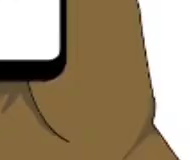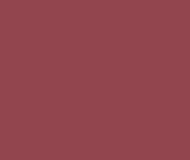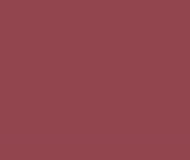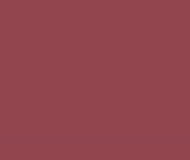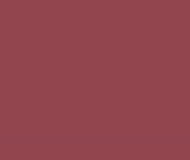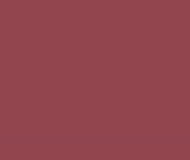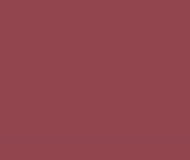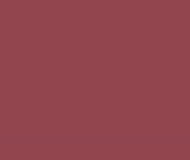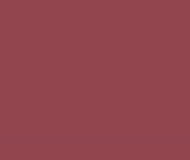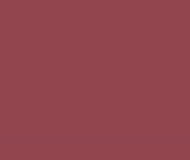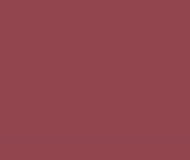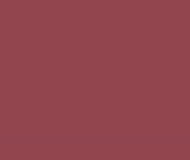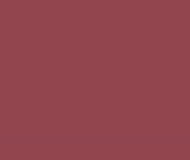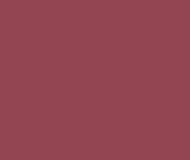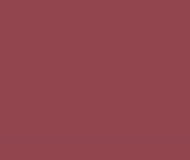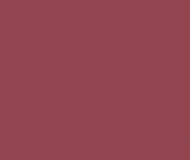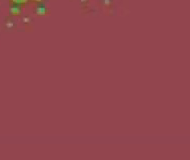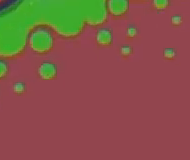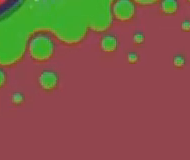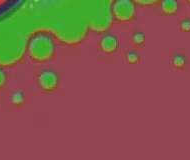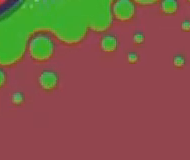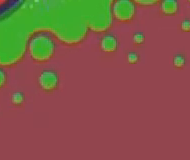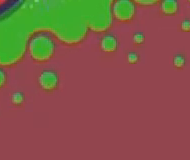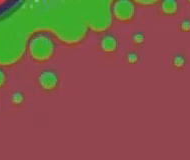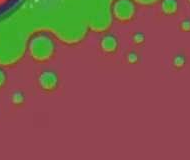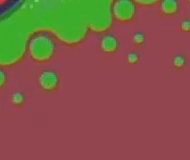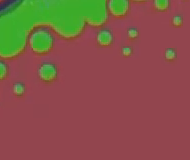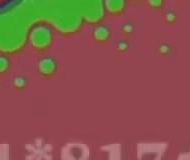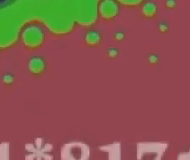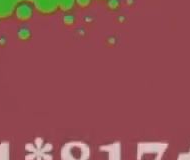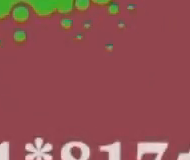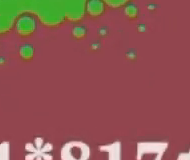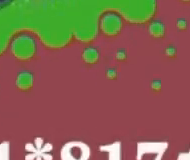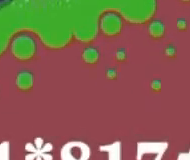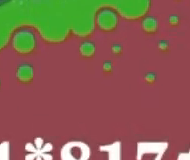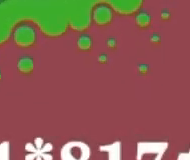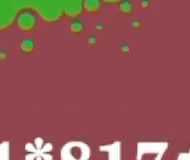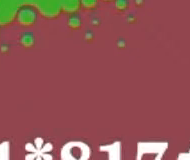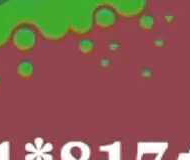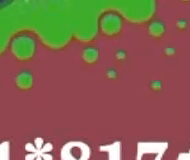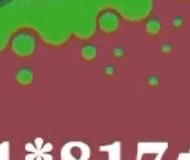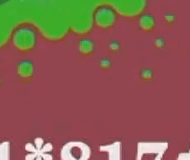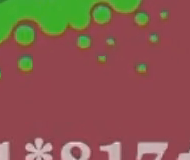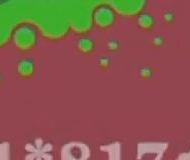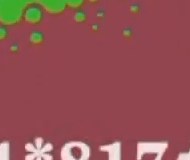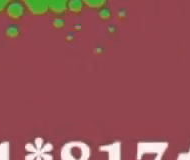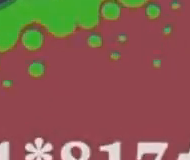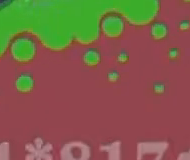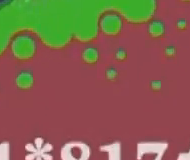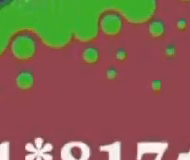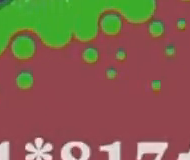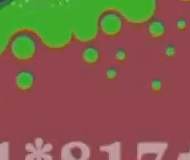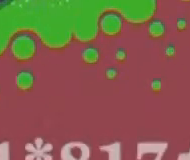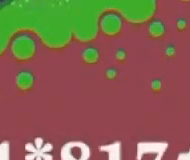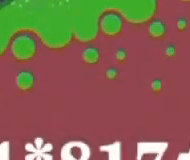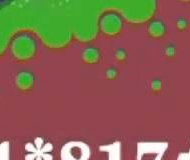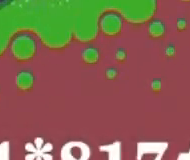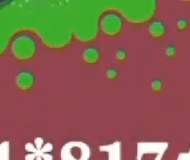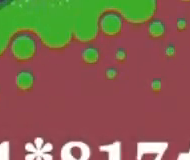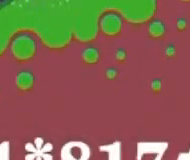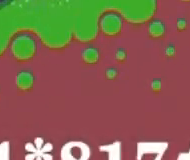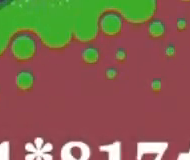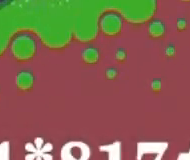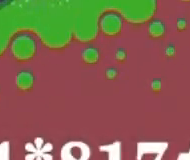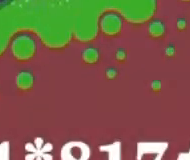*811*817#. Matthew 7:7. Ask and it shall be given to you. Seek and you will find. Knock and it